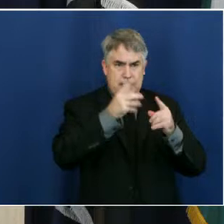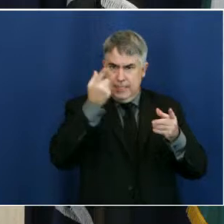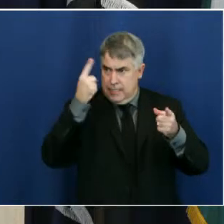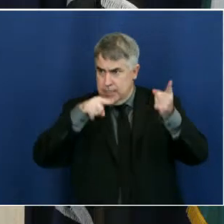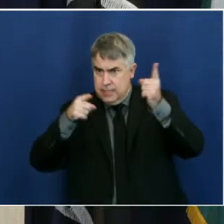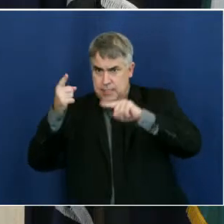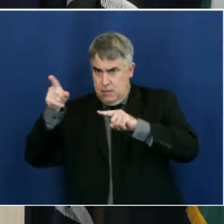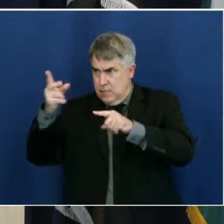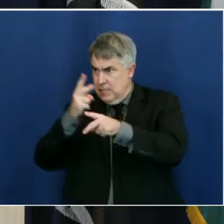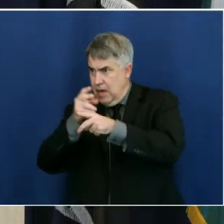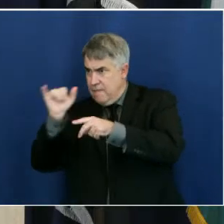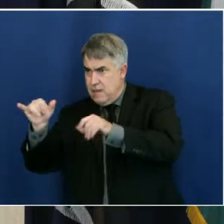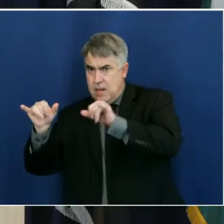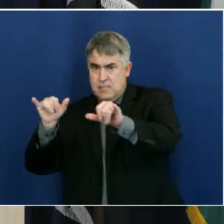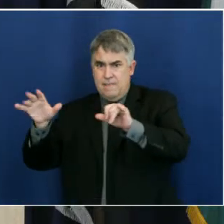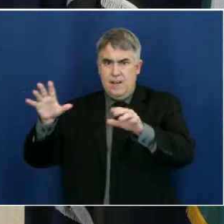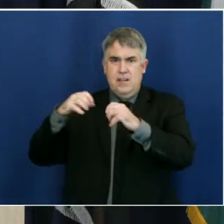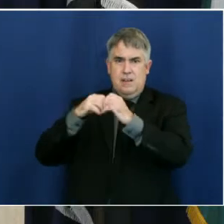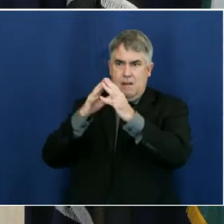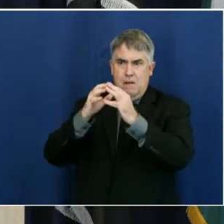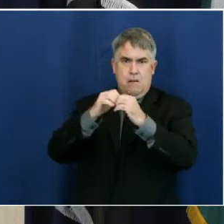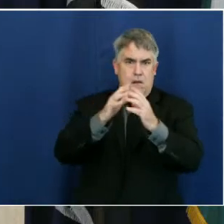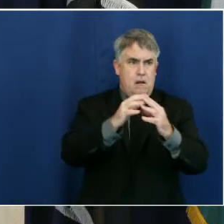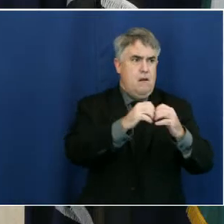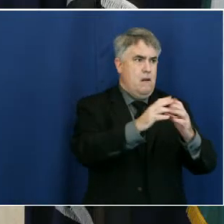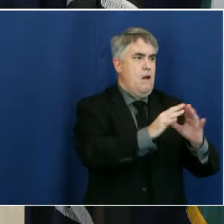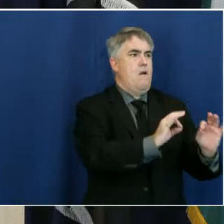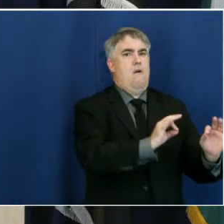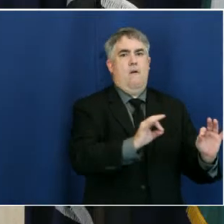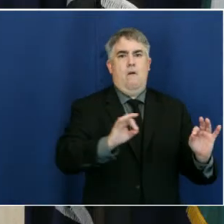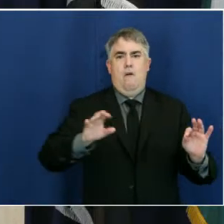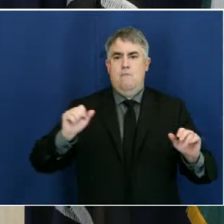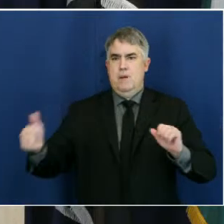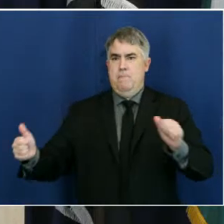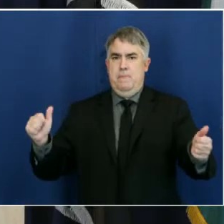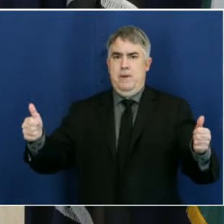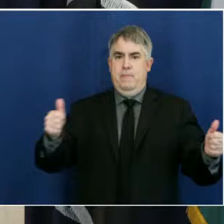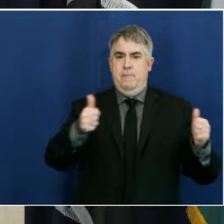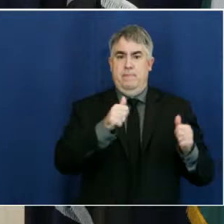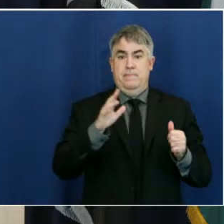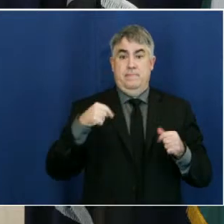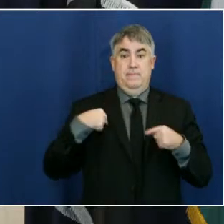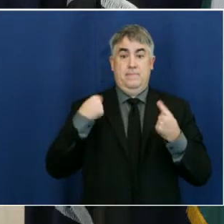multifaceted approach to doing that. We have, in the last 48 hours, been shipped